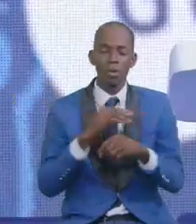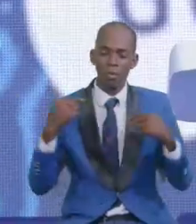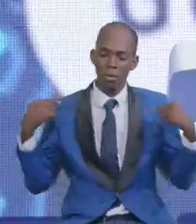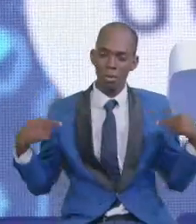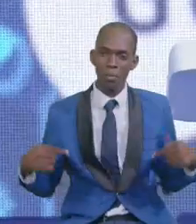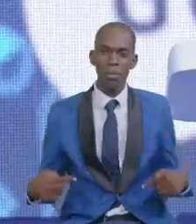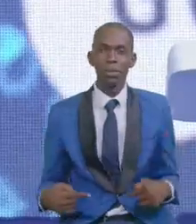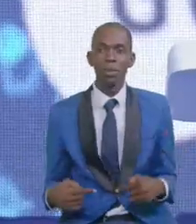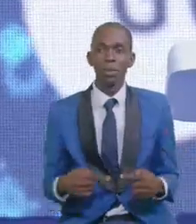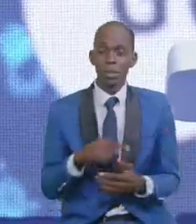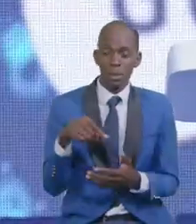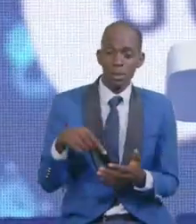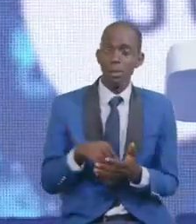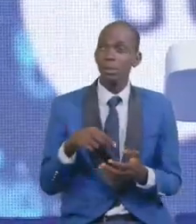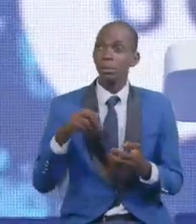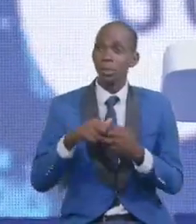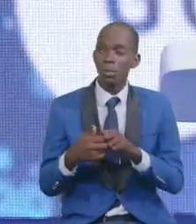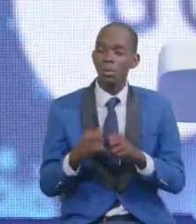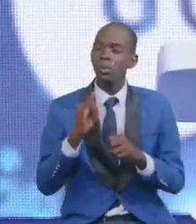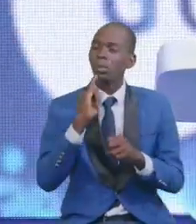this is pressurizing,